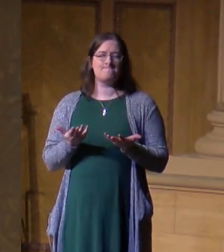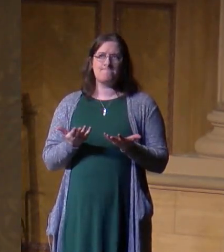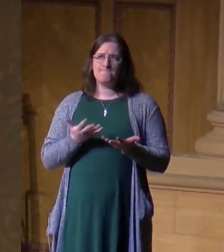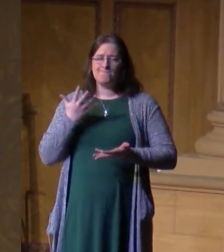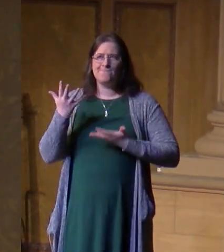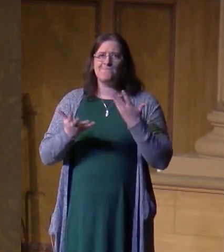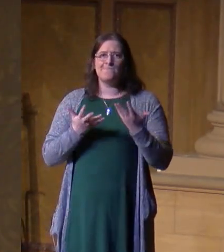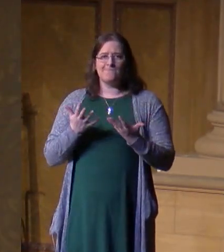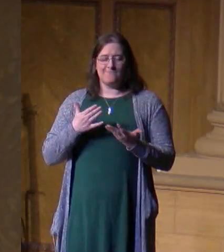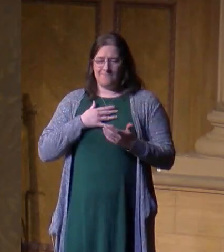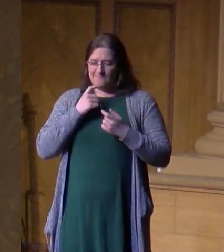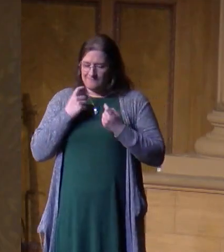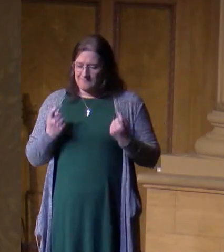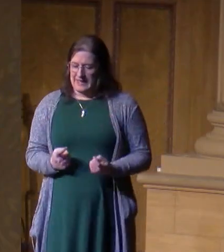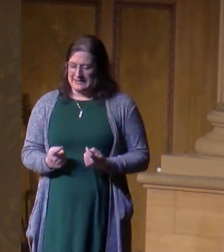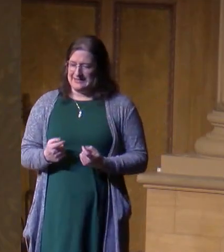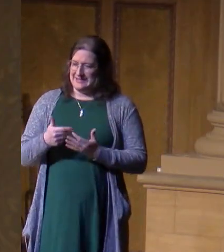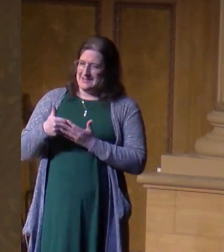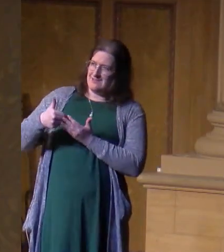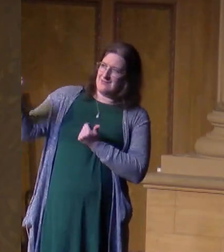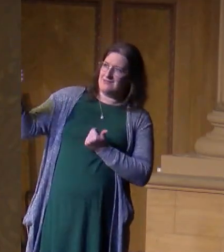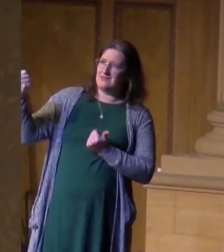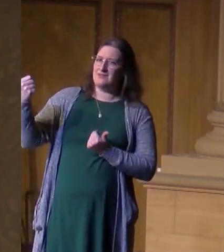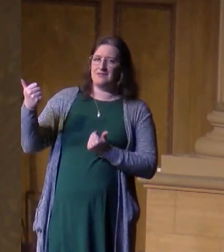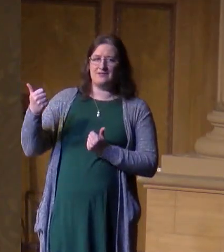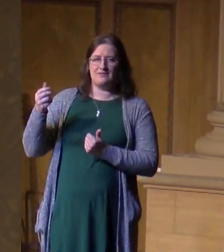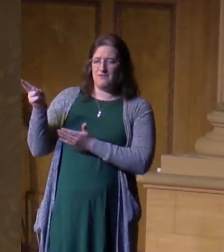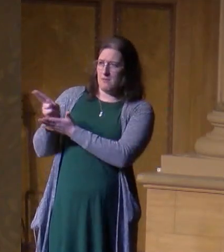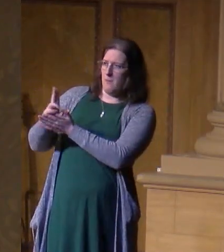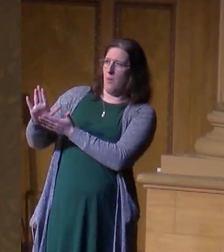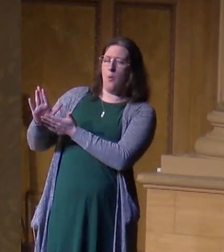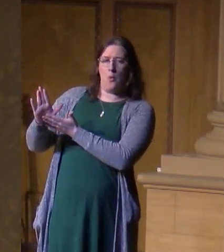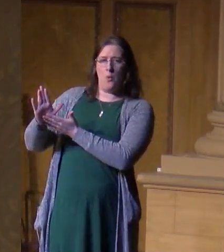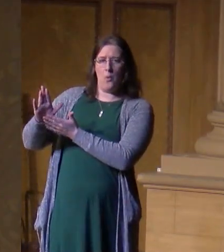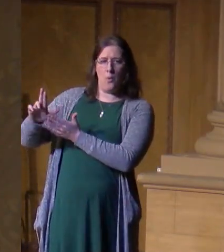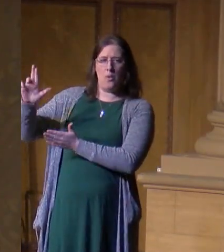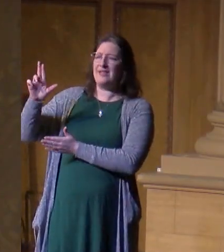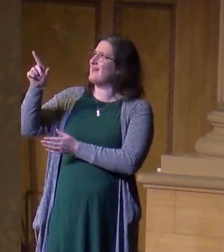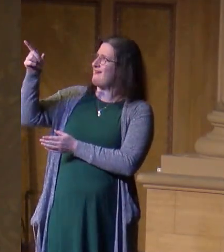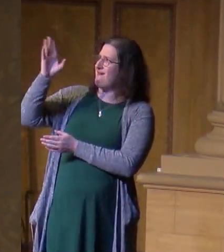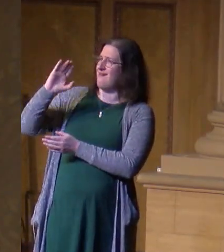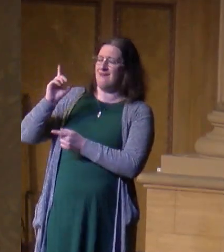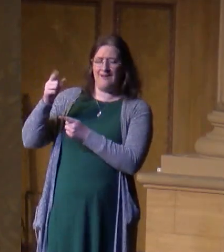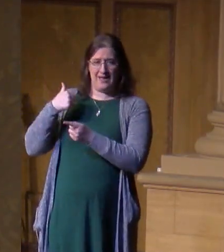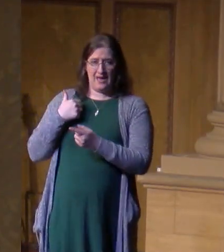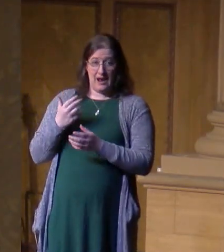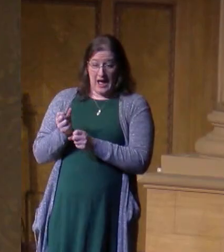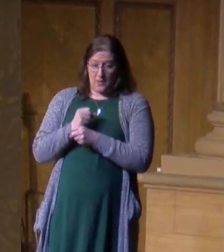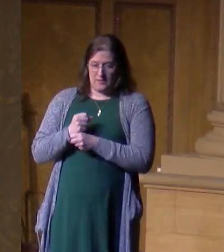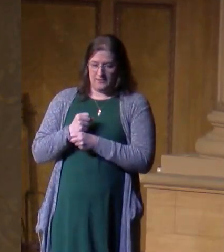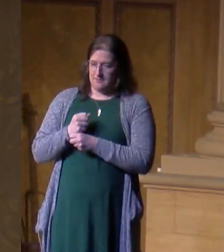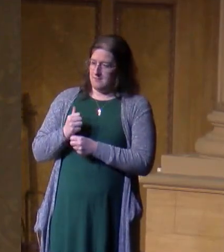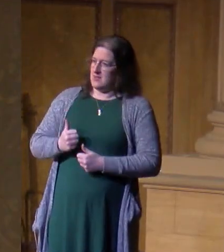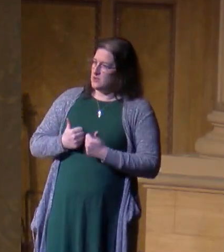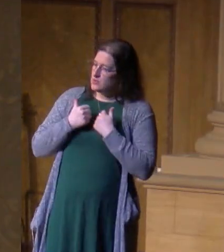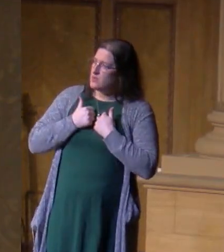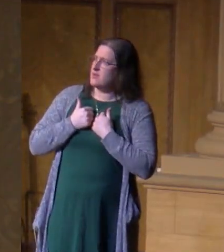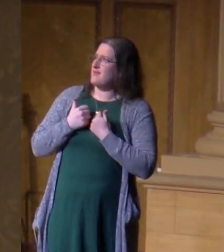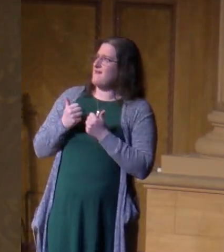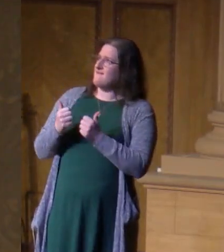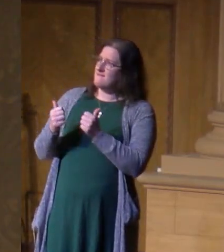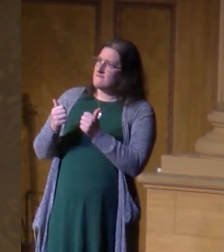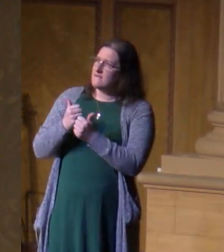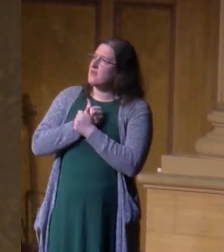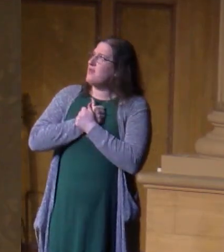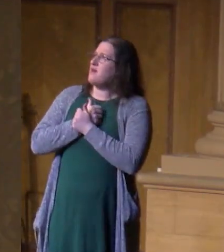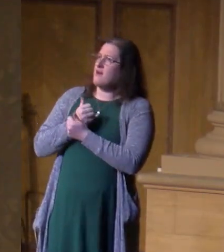because your sin had separated you from a holy God who you were created to know and to love and to enjoy.